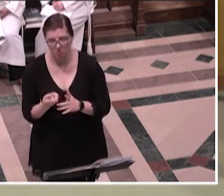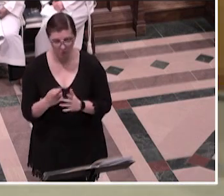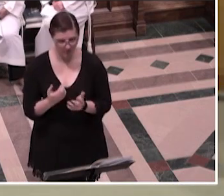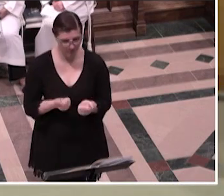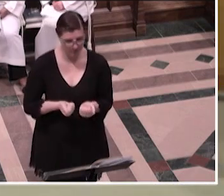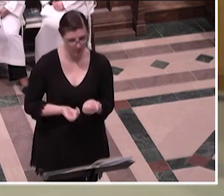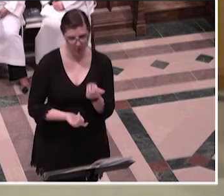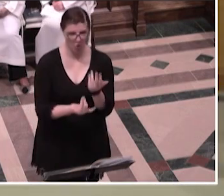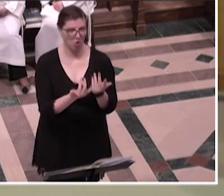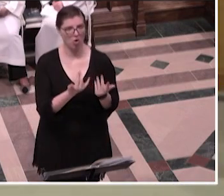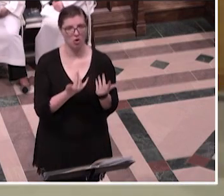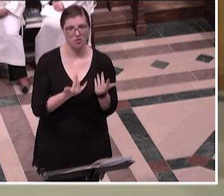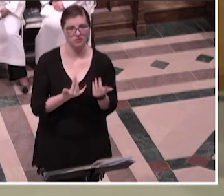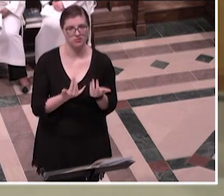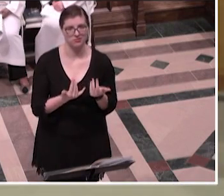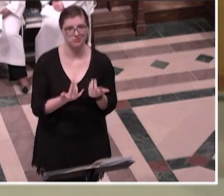stake.